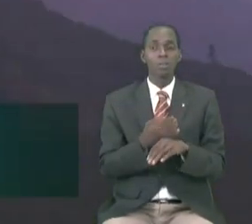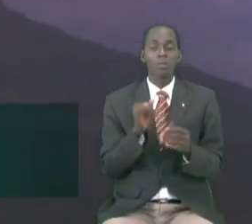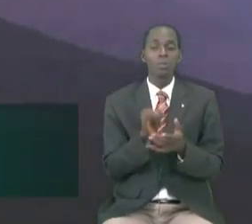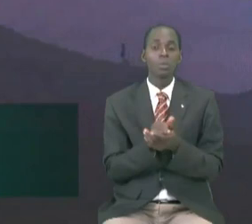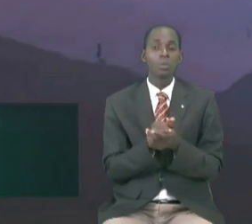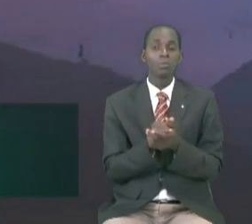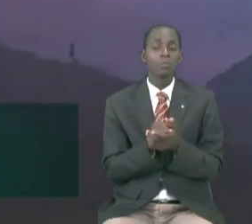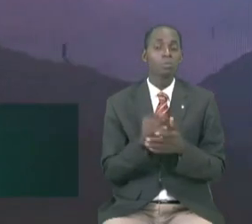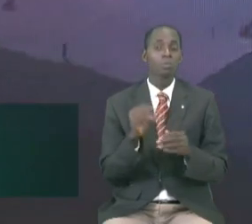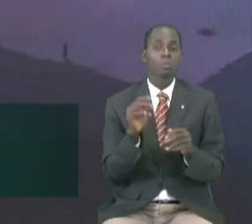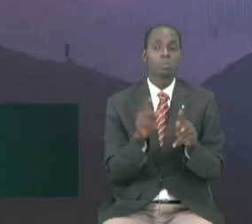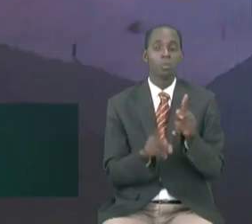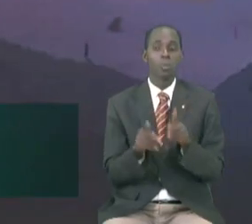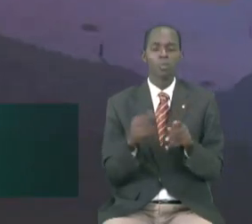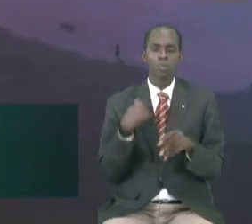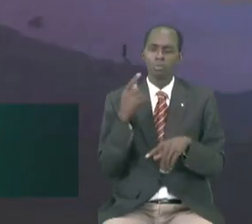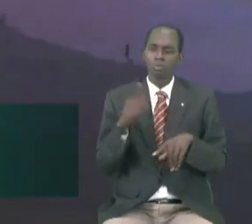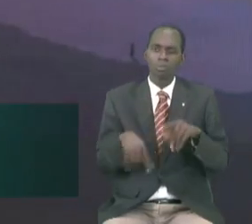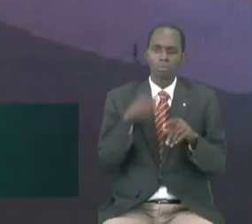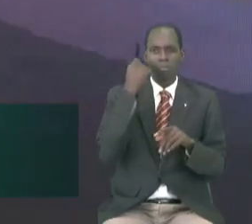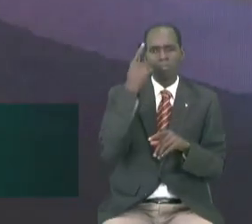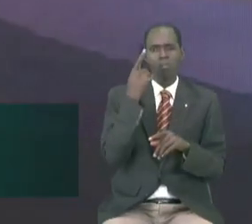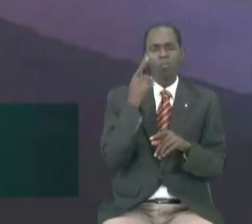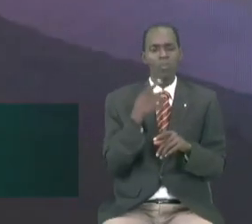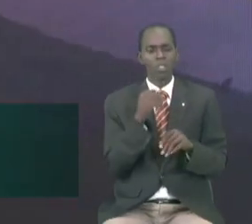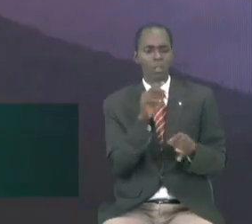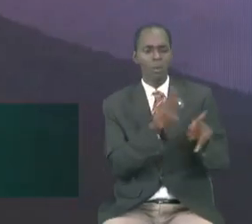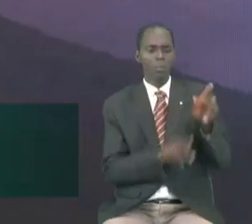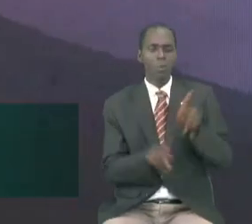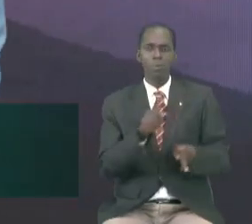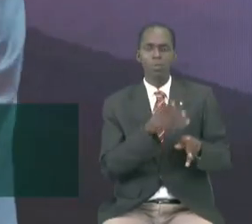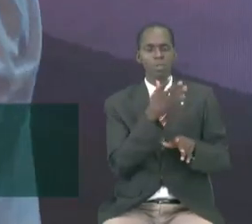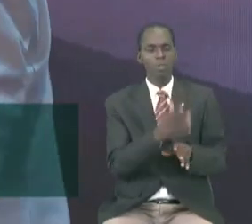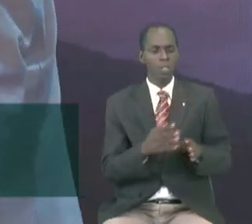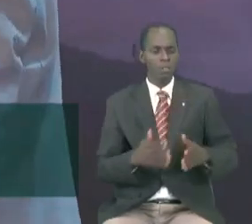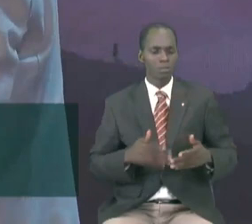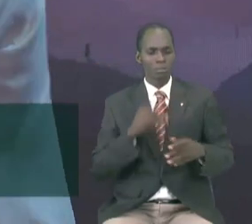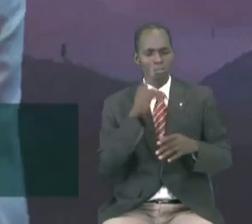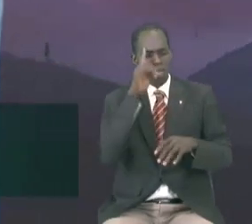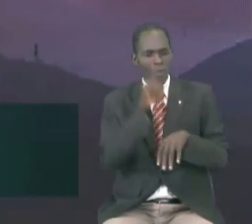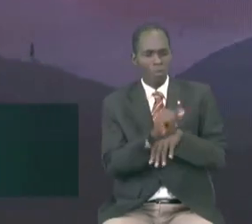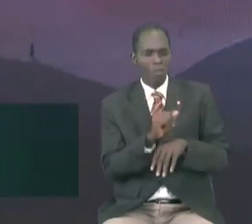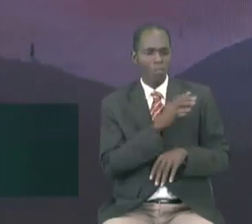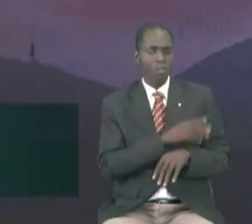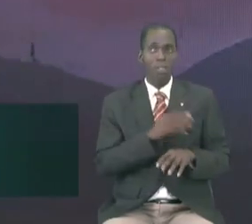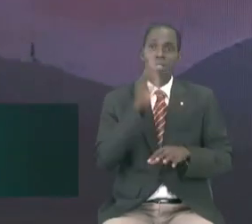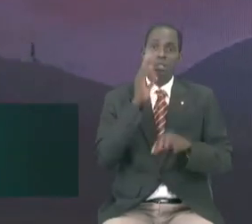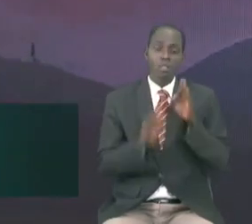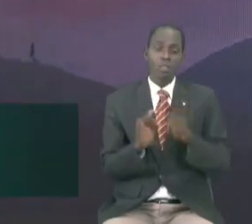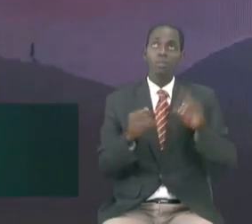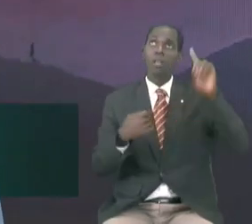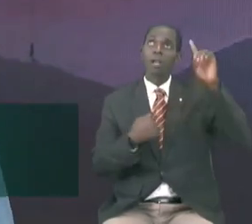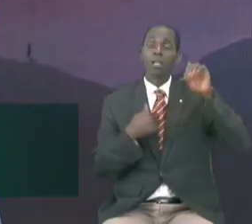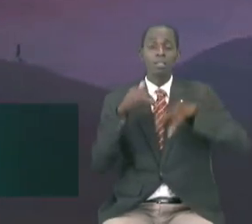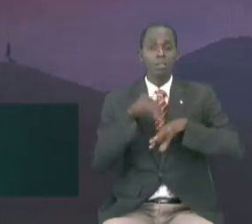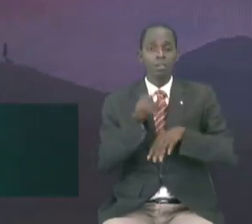them, they would have hearkened unto thee. Now, as you look at your ministry, what are you ready to do? And